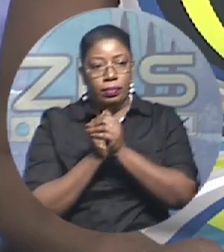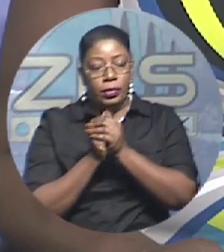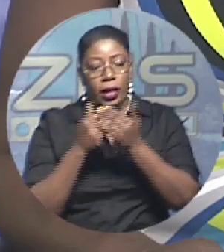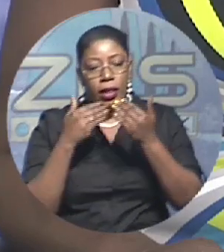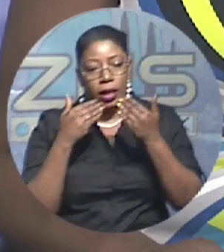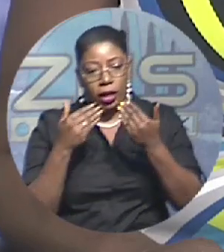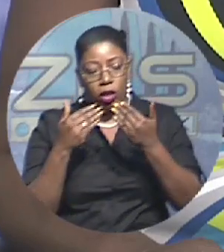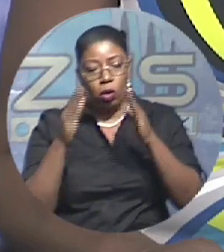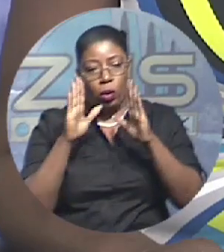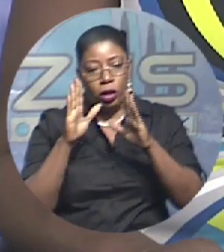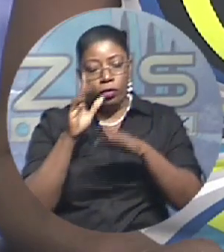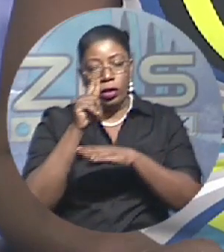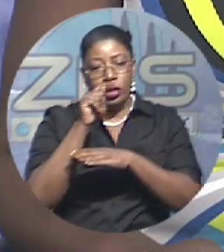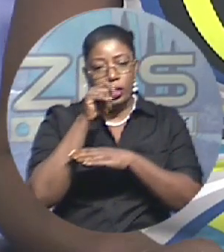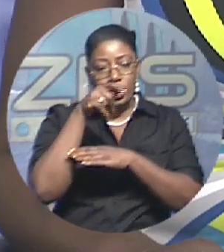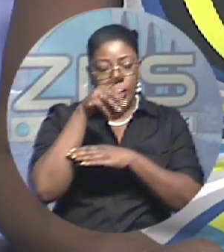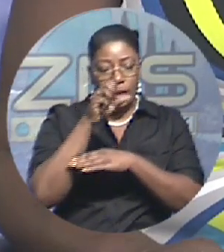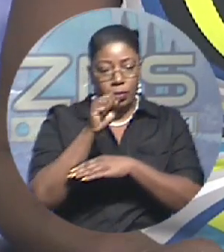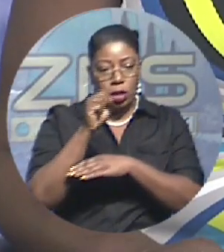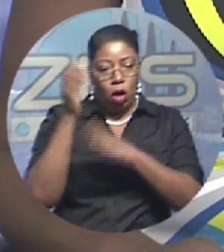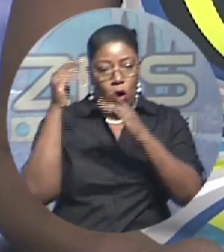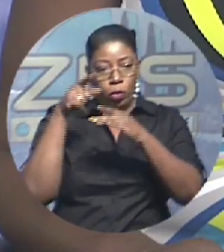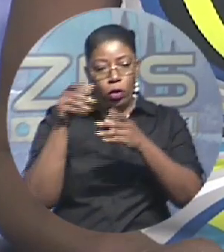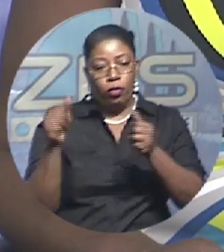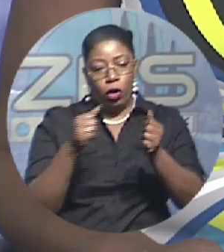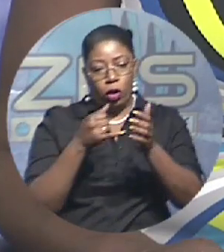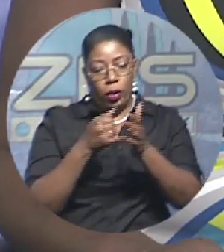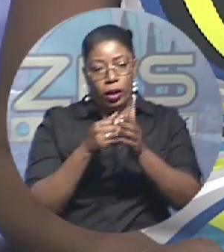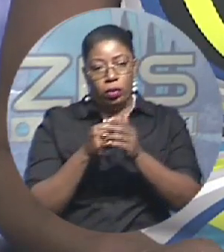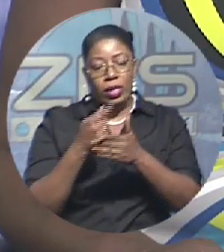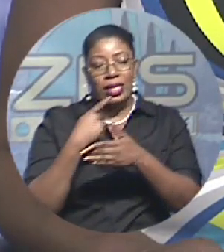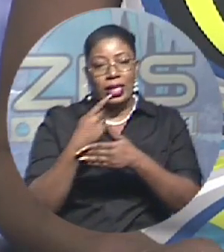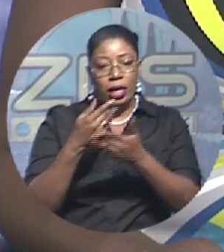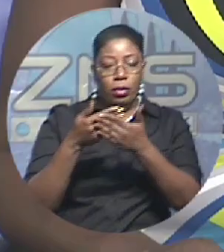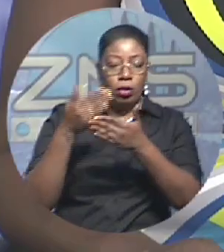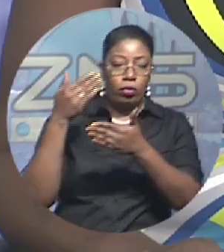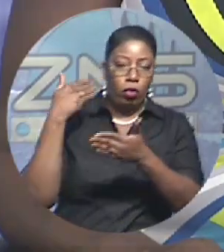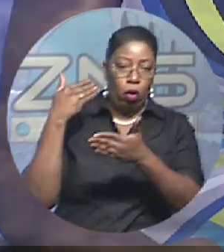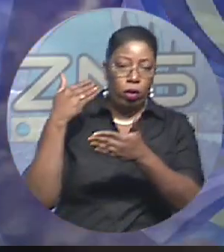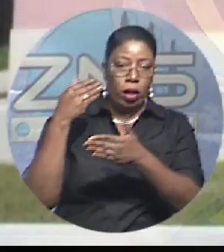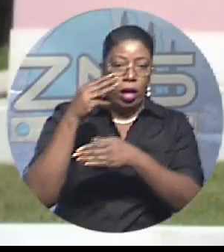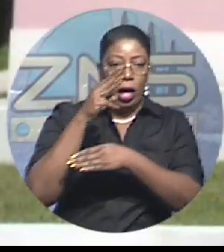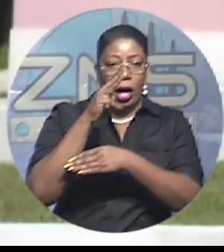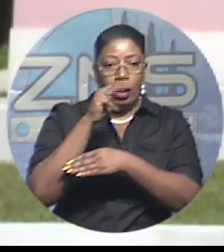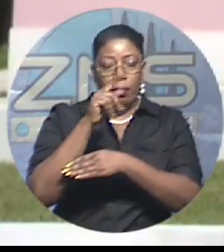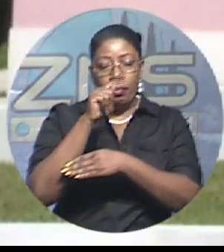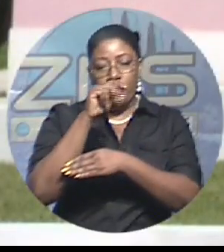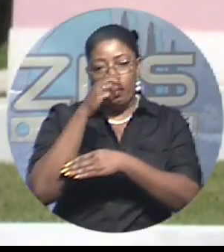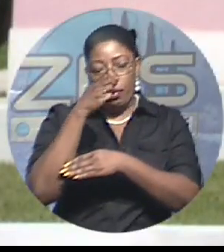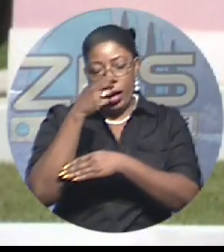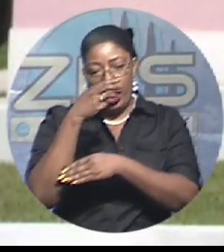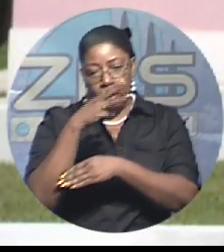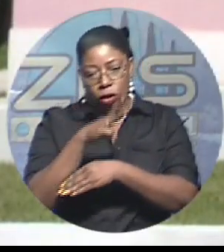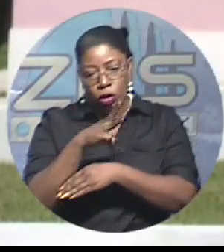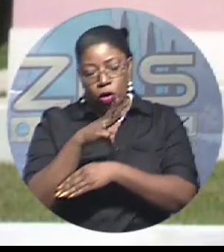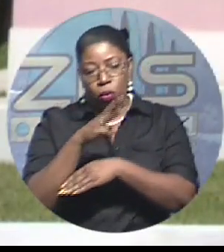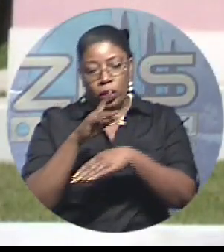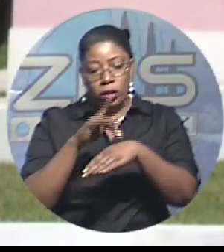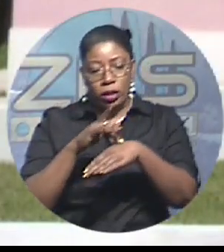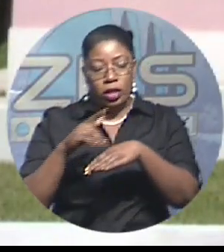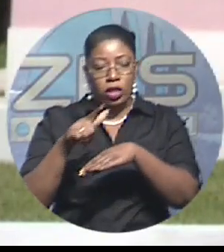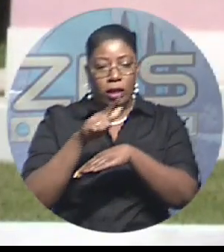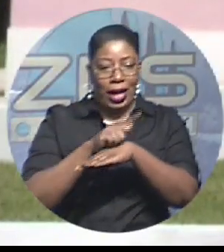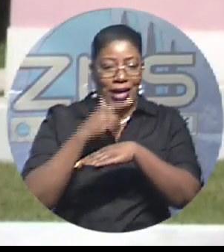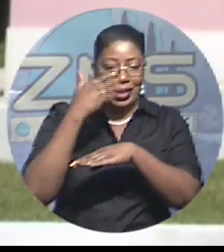Thanks, Basil. Some great tips. We hope you follow them. Well, as we previously mentioned, with Hurricane Matthew expected to make landfall on the Bahamas early next week, members